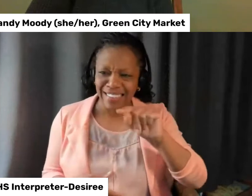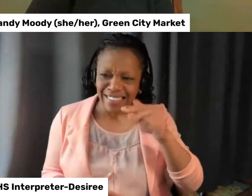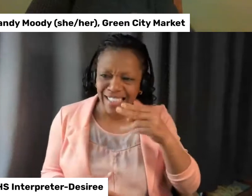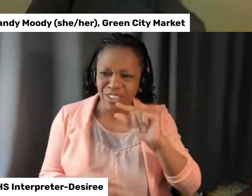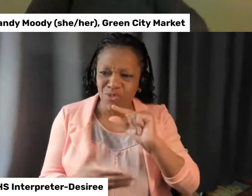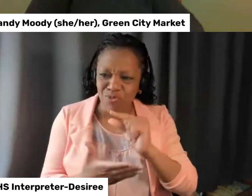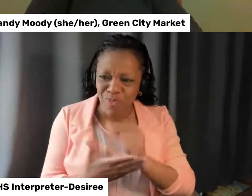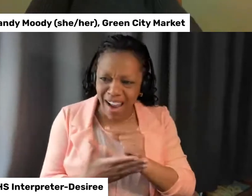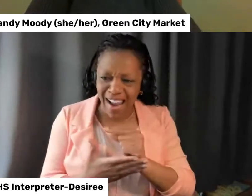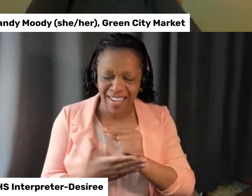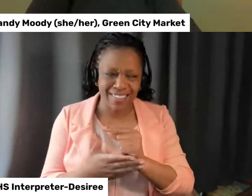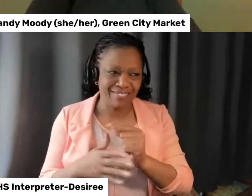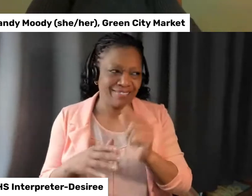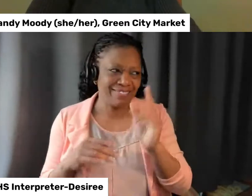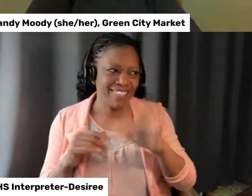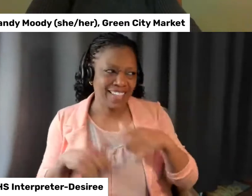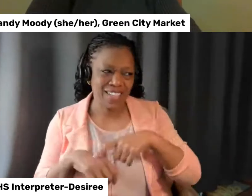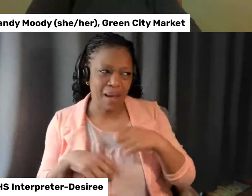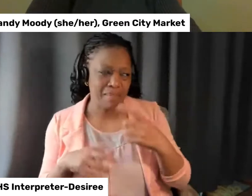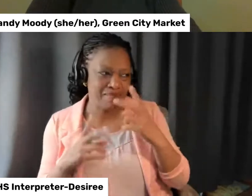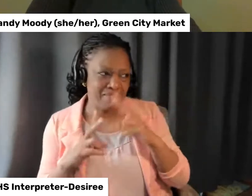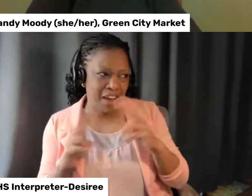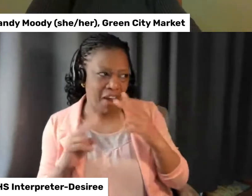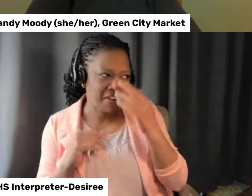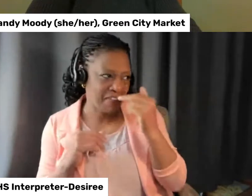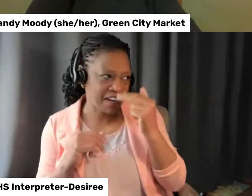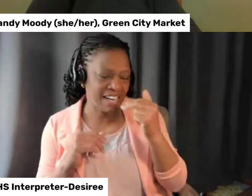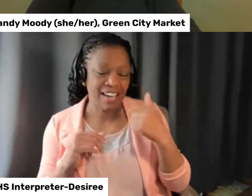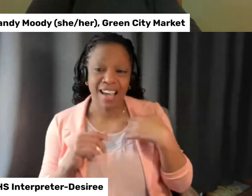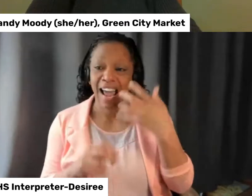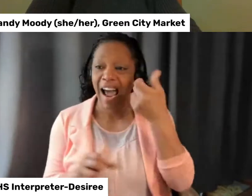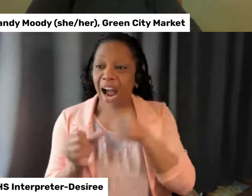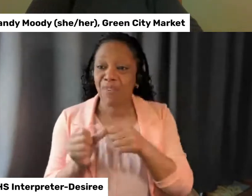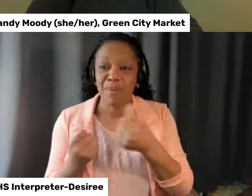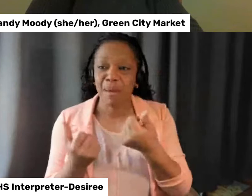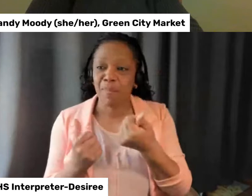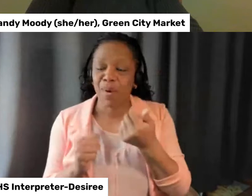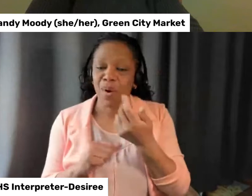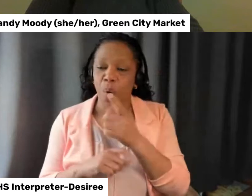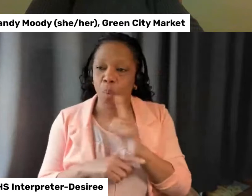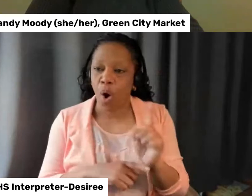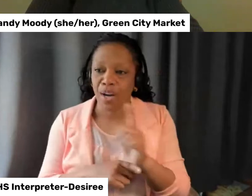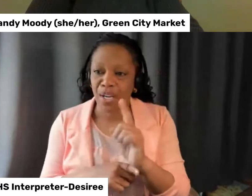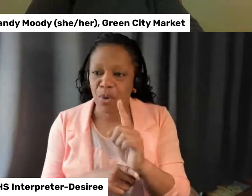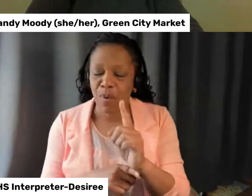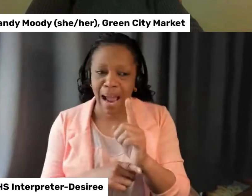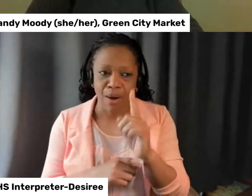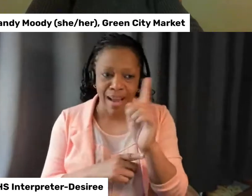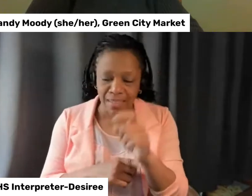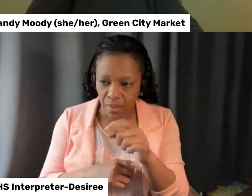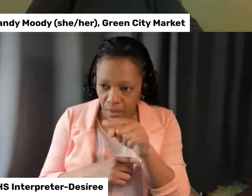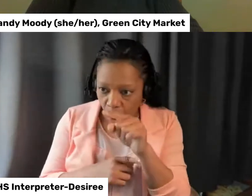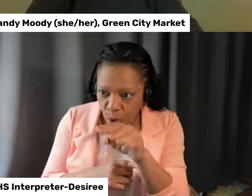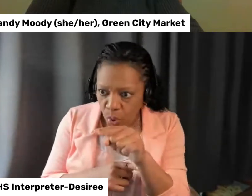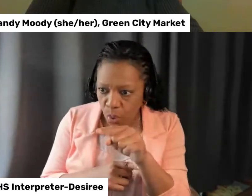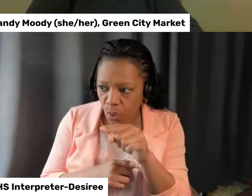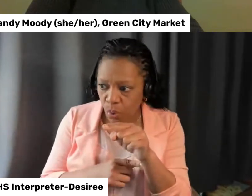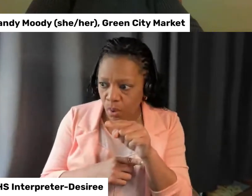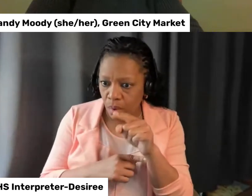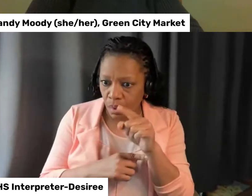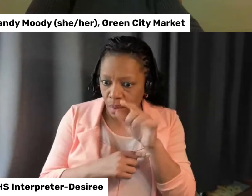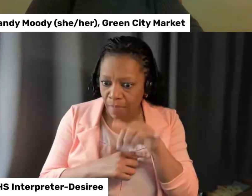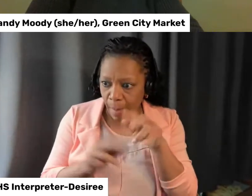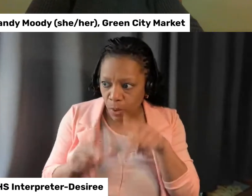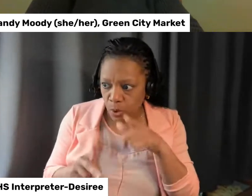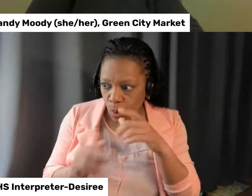walking around asking people, are you this person? Are you this person? Eventually we connected. And we had it was such